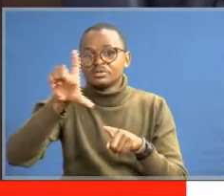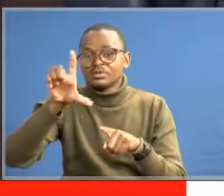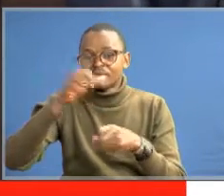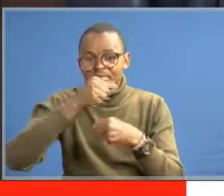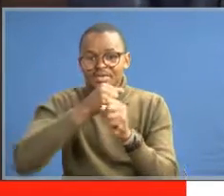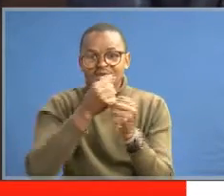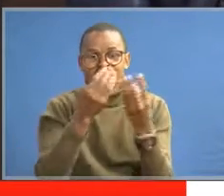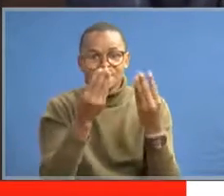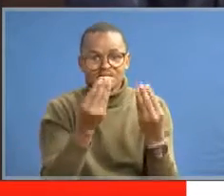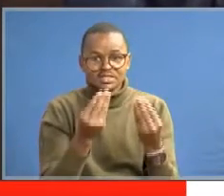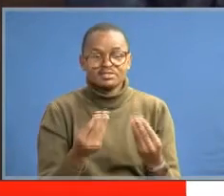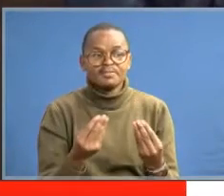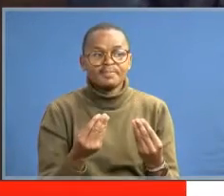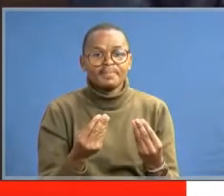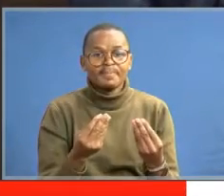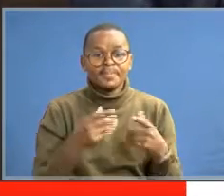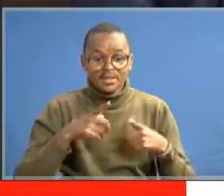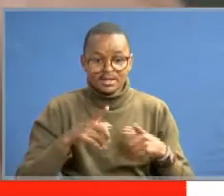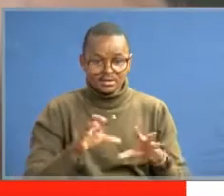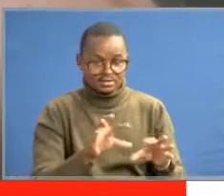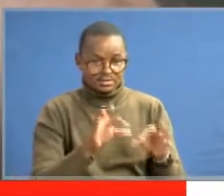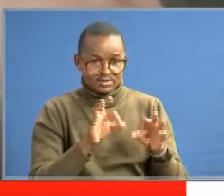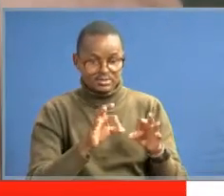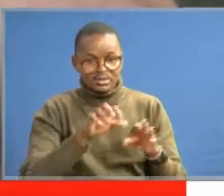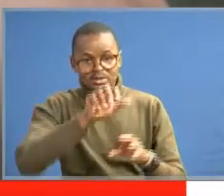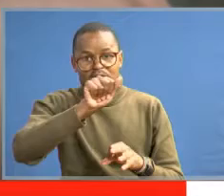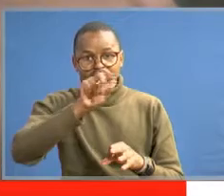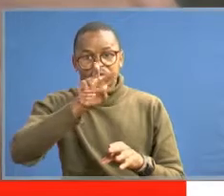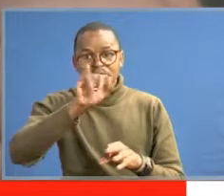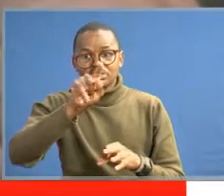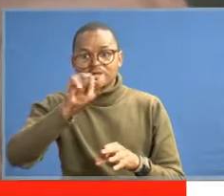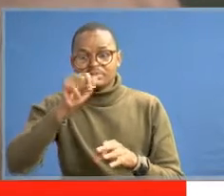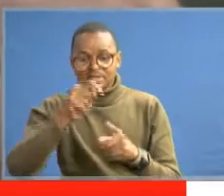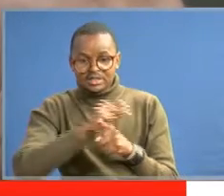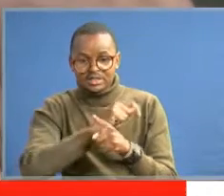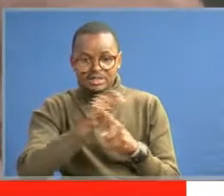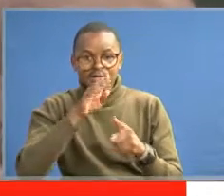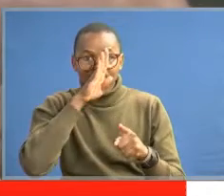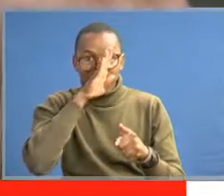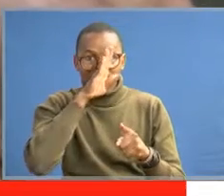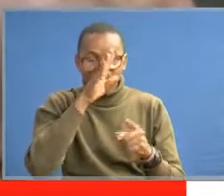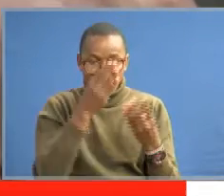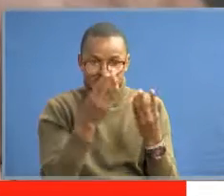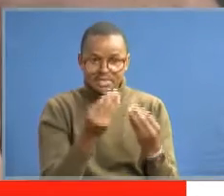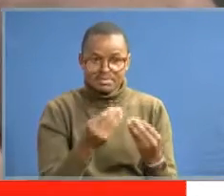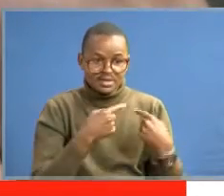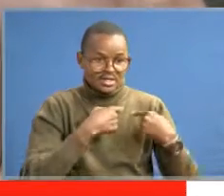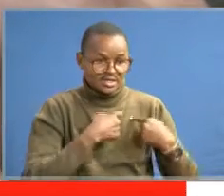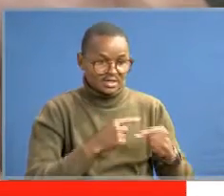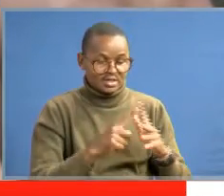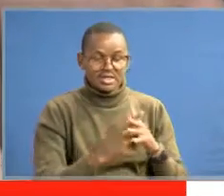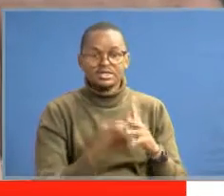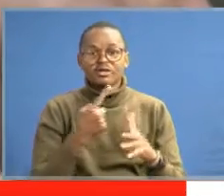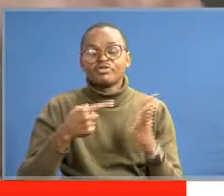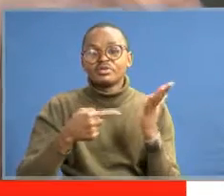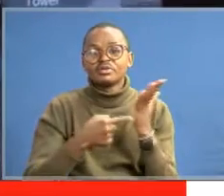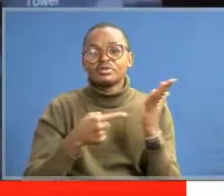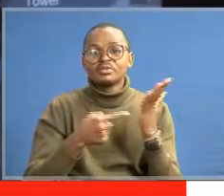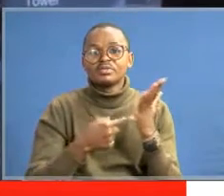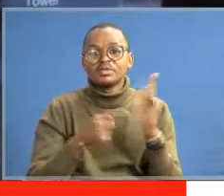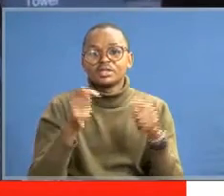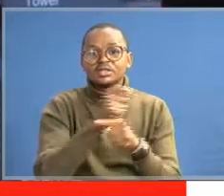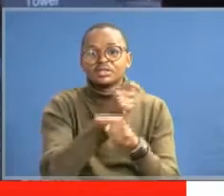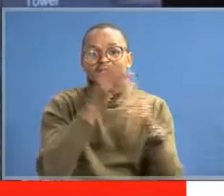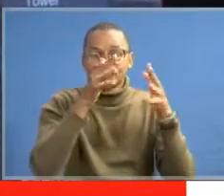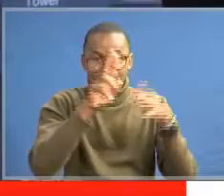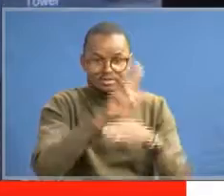made easy. Let's take in the aviation industry. Training pilots has been a little bit easier since the advent of this technology, and trainers